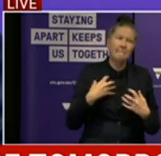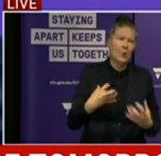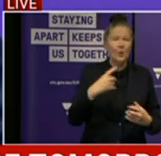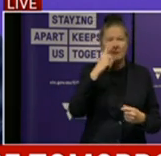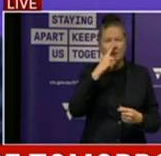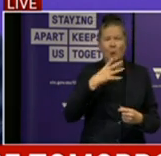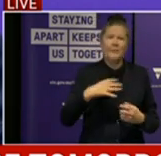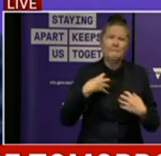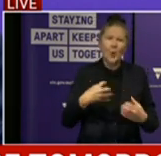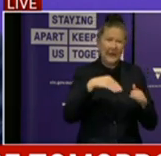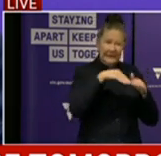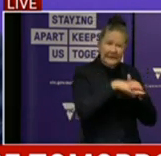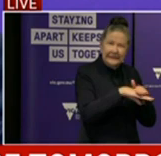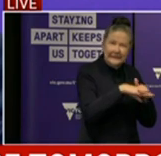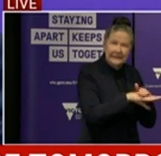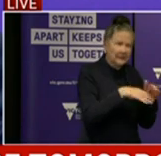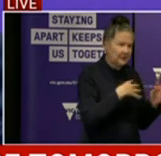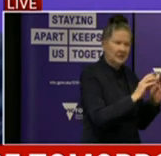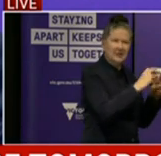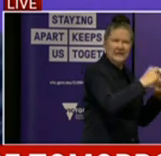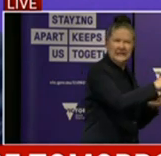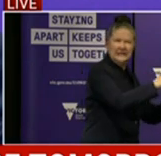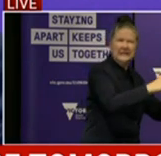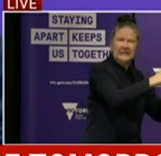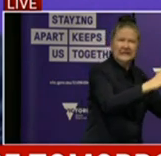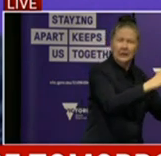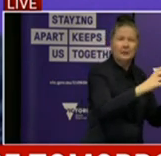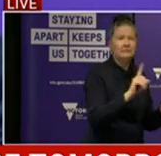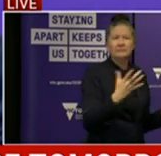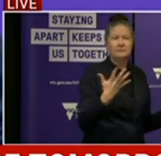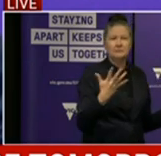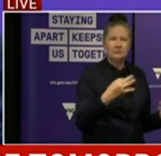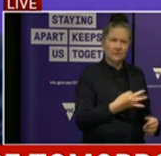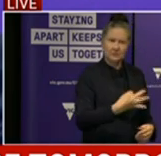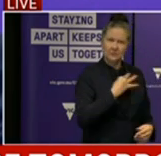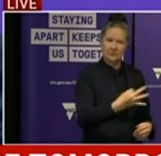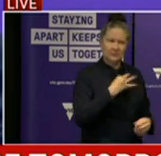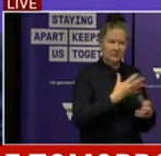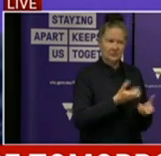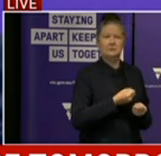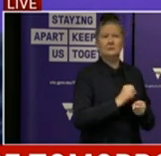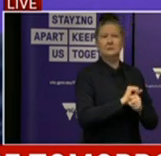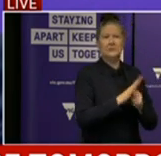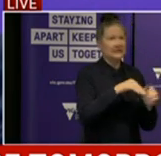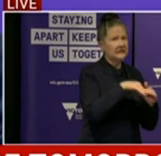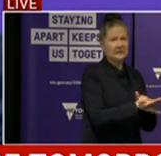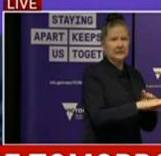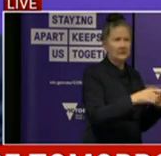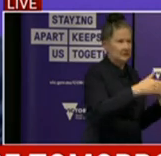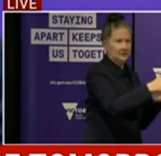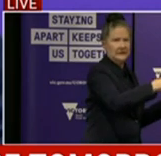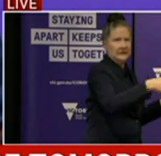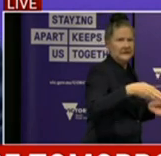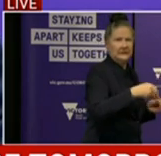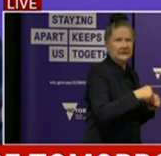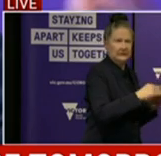inside, particularly, but the risk of infection is dramatically higher inside. This is, I think, a reasonable